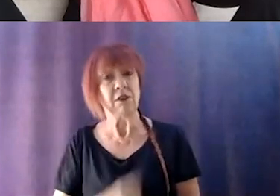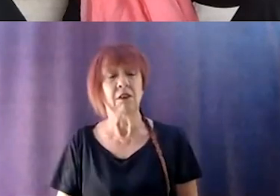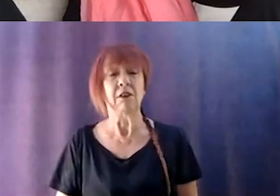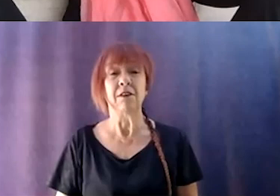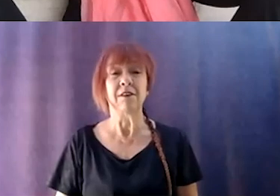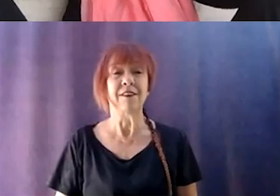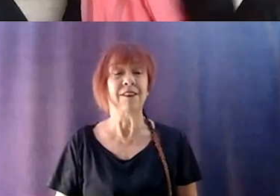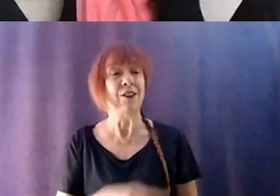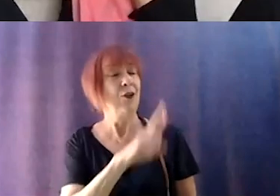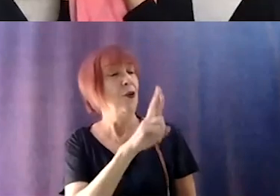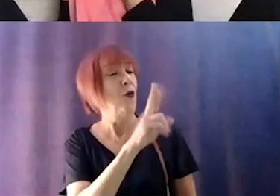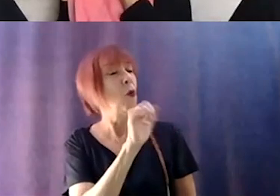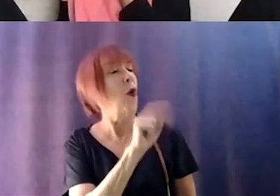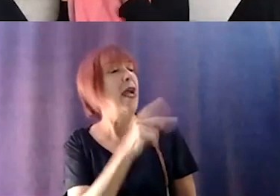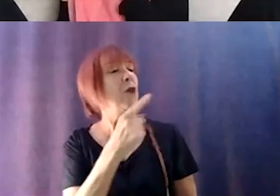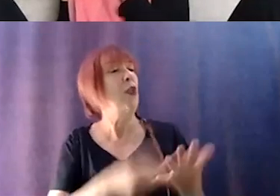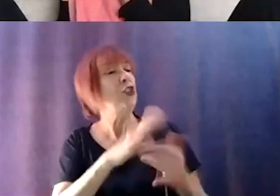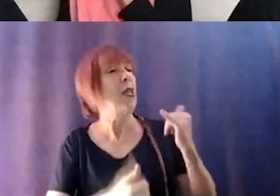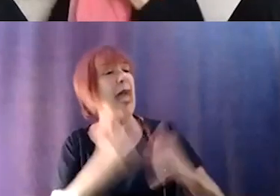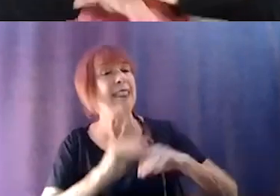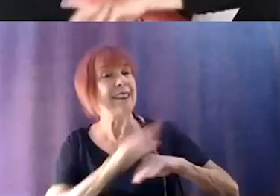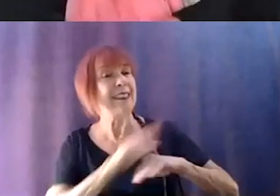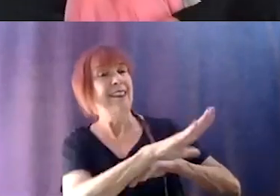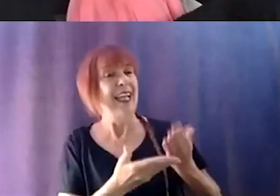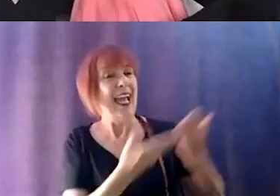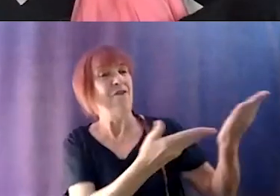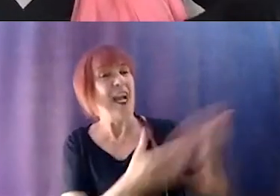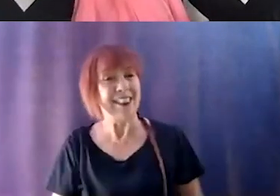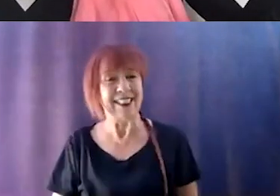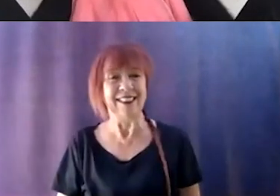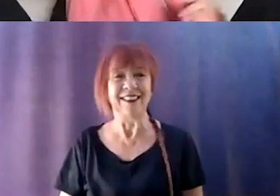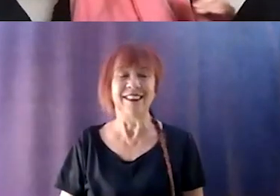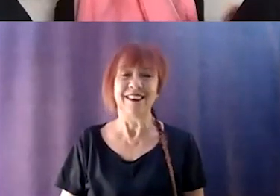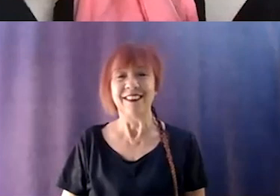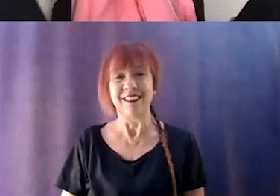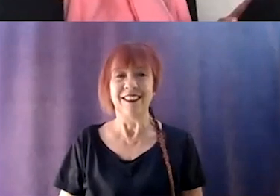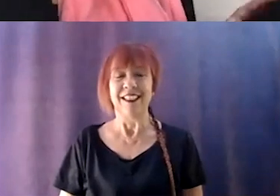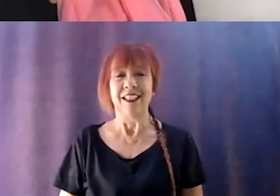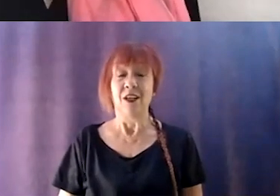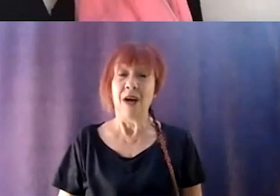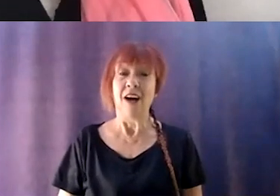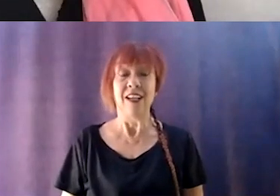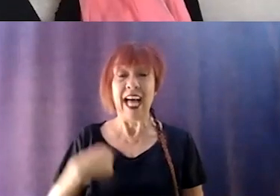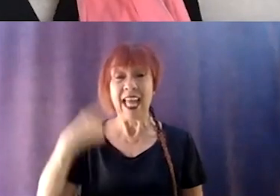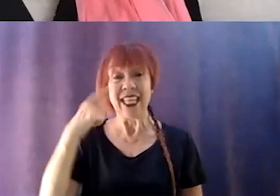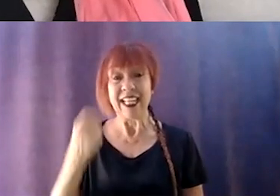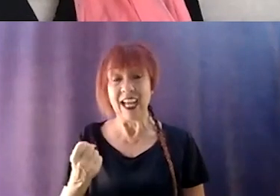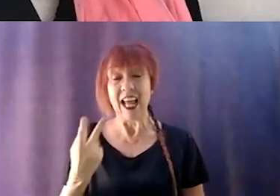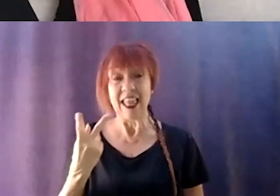what advice would you leave everybody with? Yes. I think a lot of beautiful things have been said. Just to add to